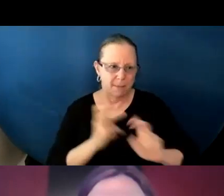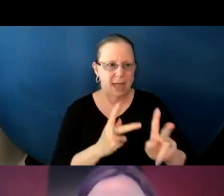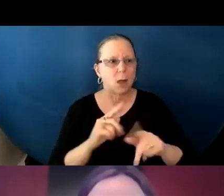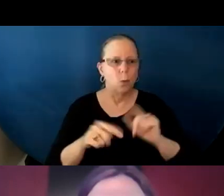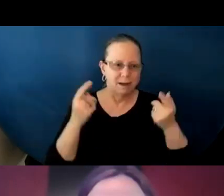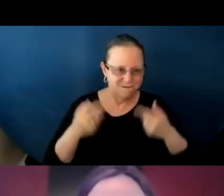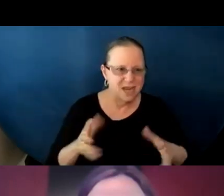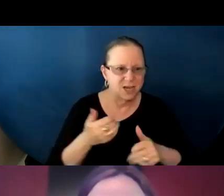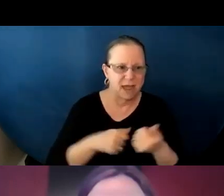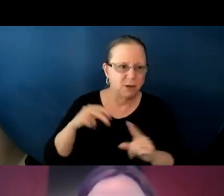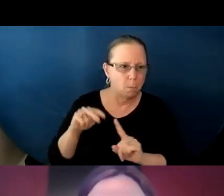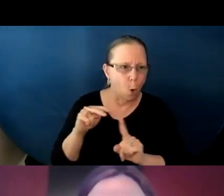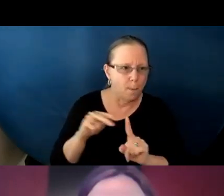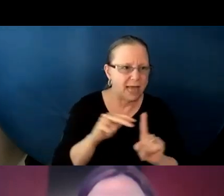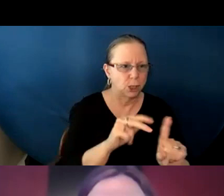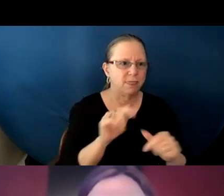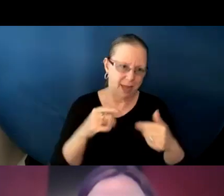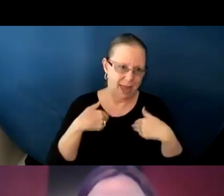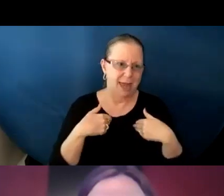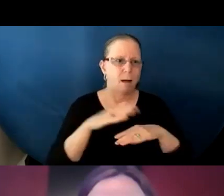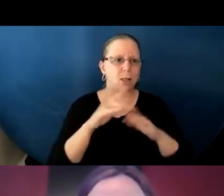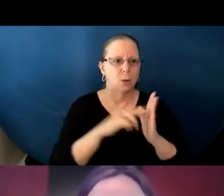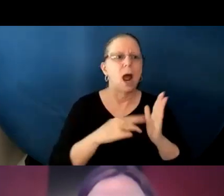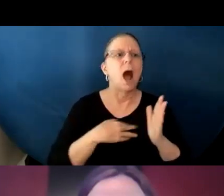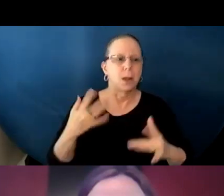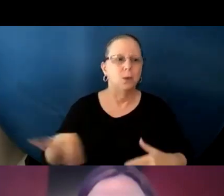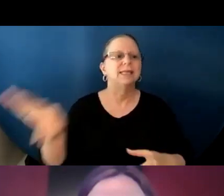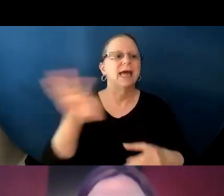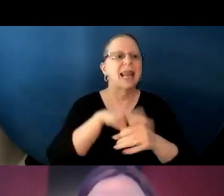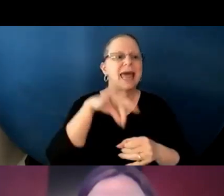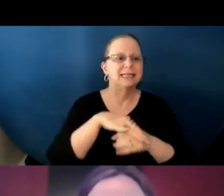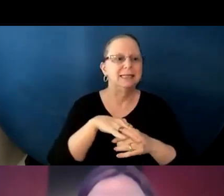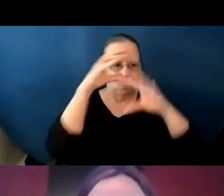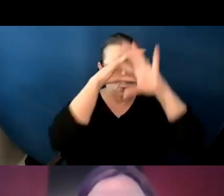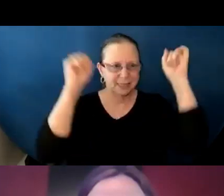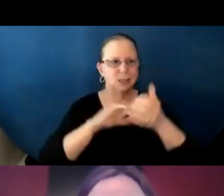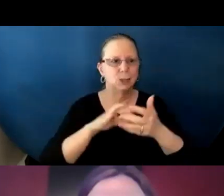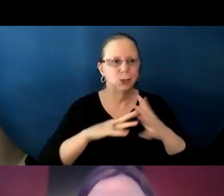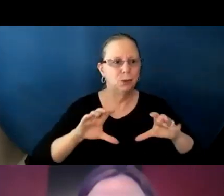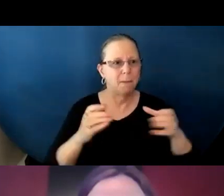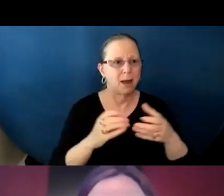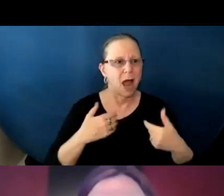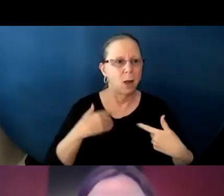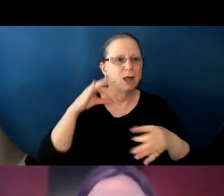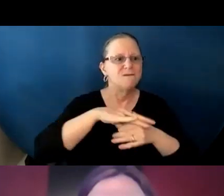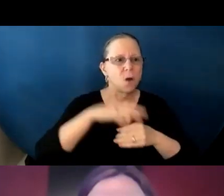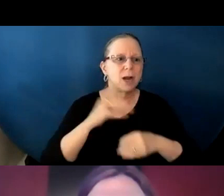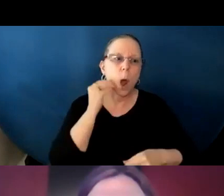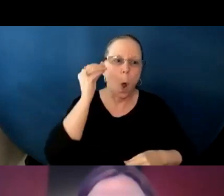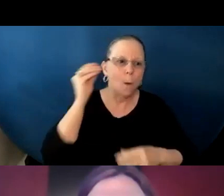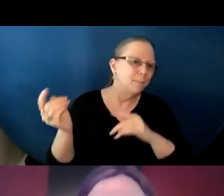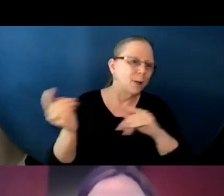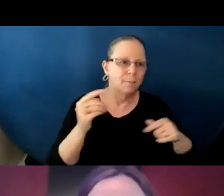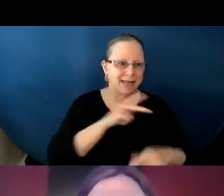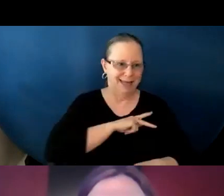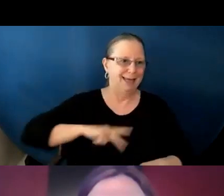the record, I was elected president of the student body, and I was voted homecoming king. Everything about my experience changed because